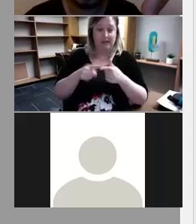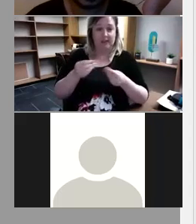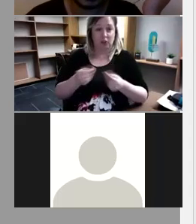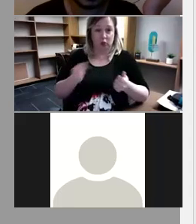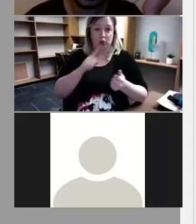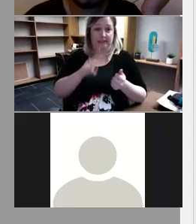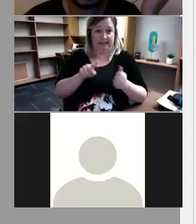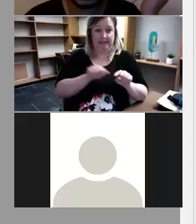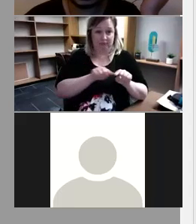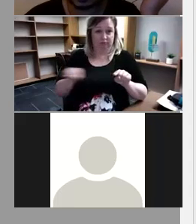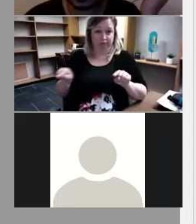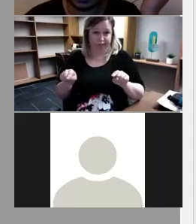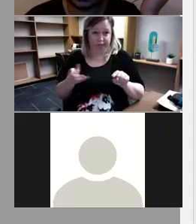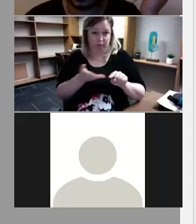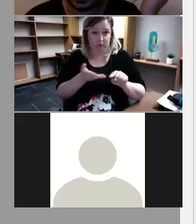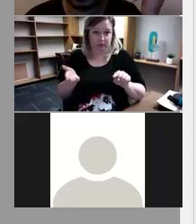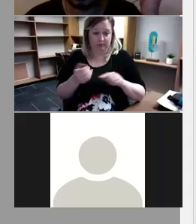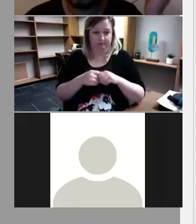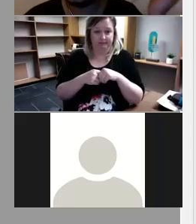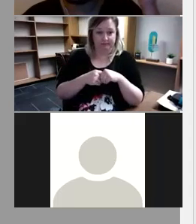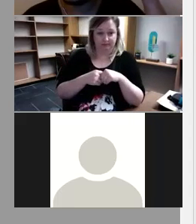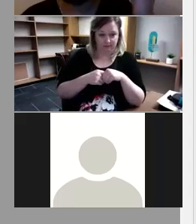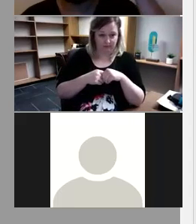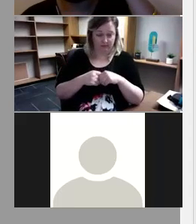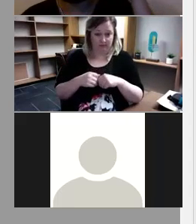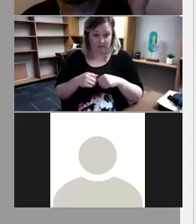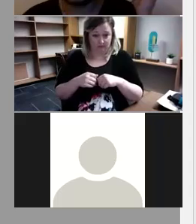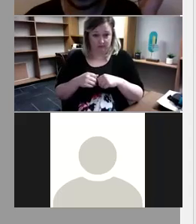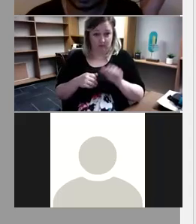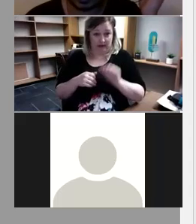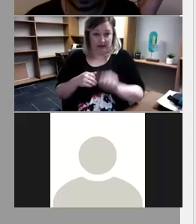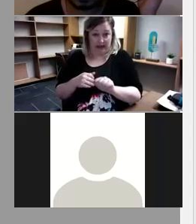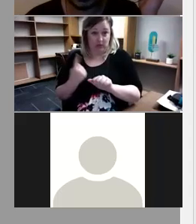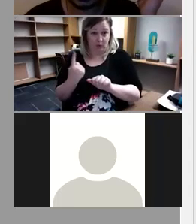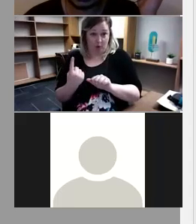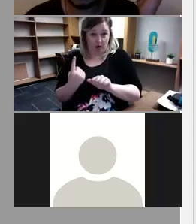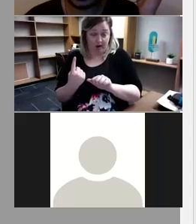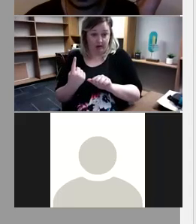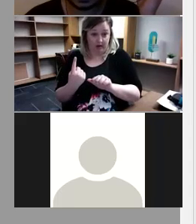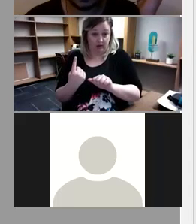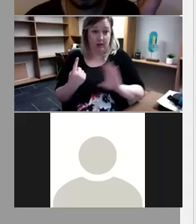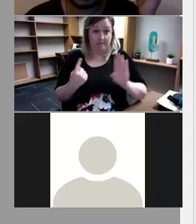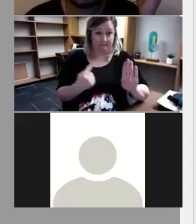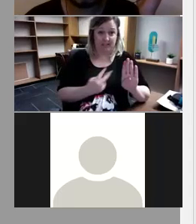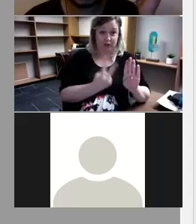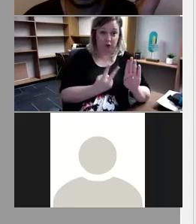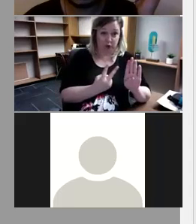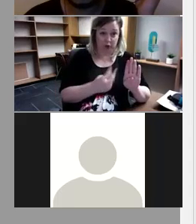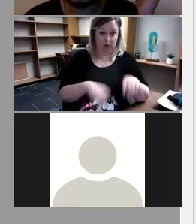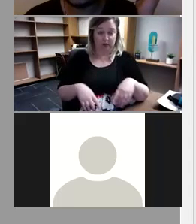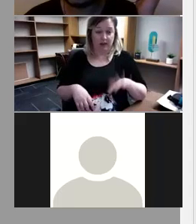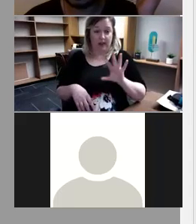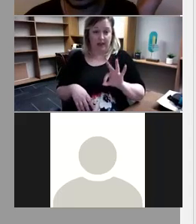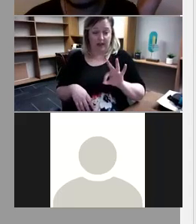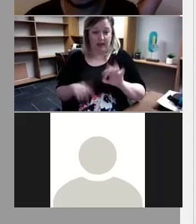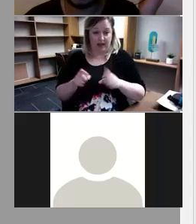n. B is 2, A is 1, because it is 1 times Tn by 2. F of n is n. N